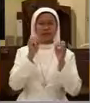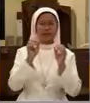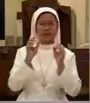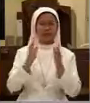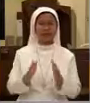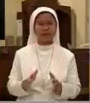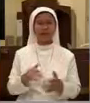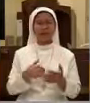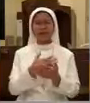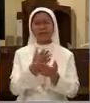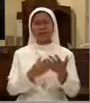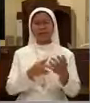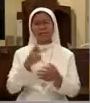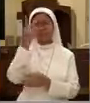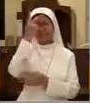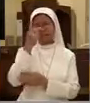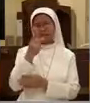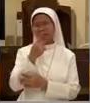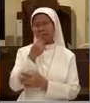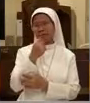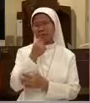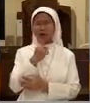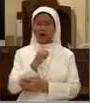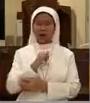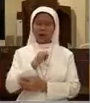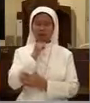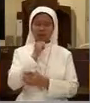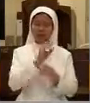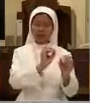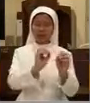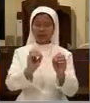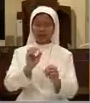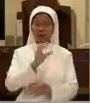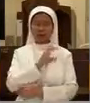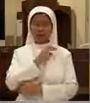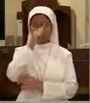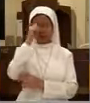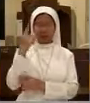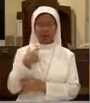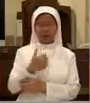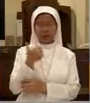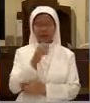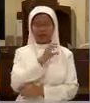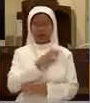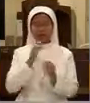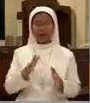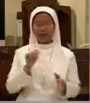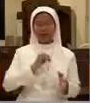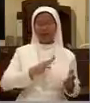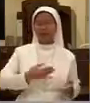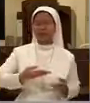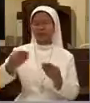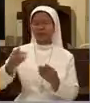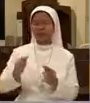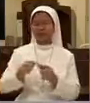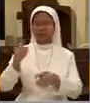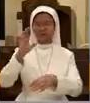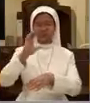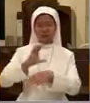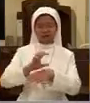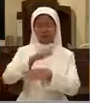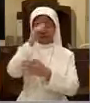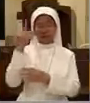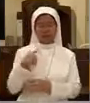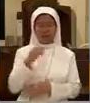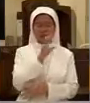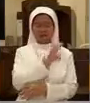say, I will not teach catechism anymore to my children. Padadala ko na lang sa parokya. May katikista naman dun